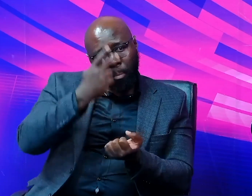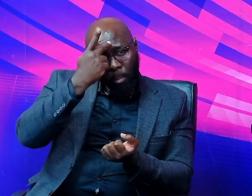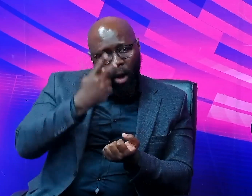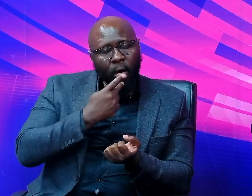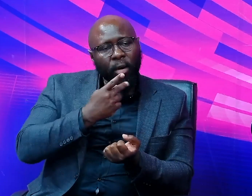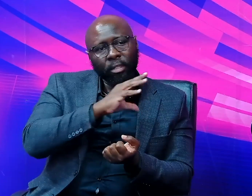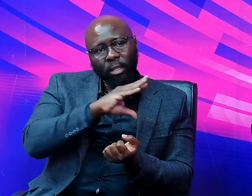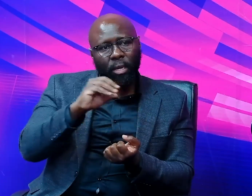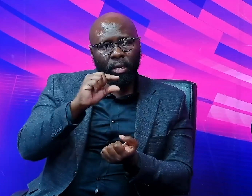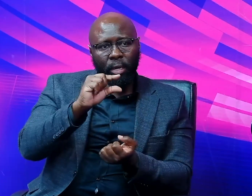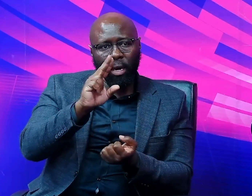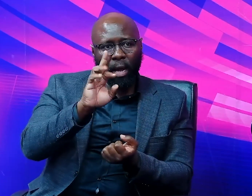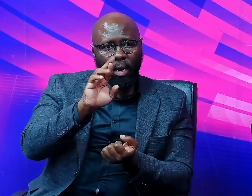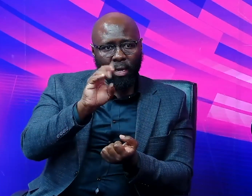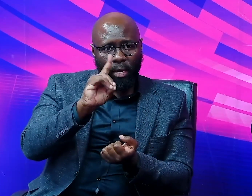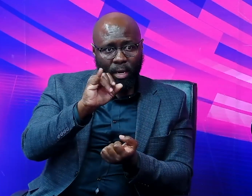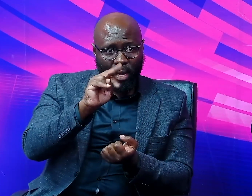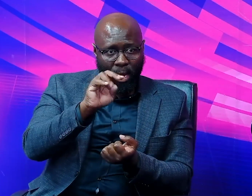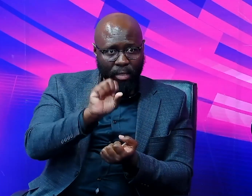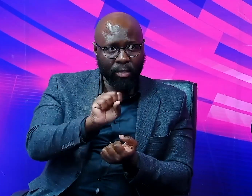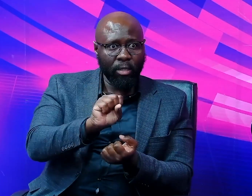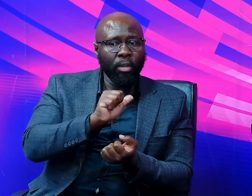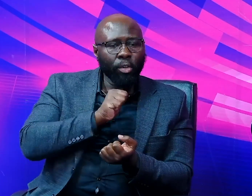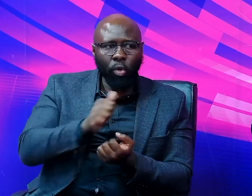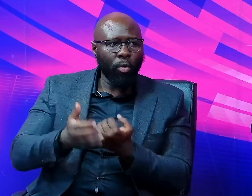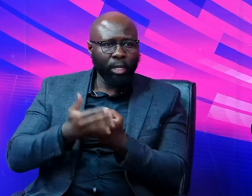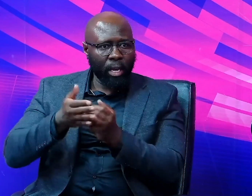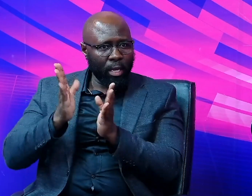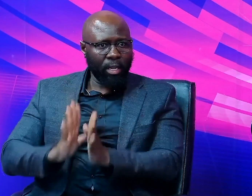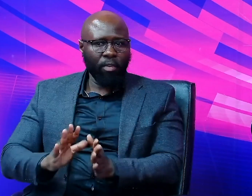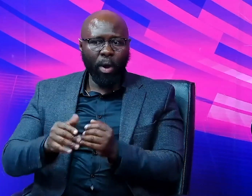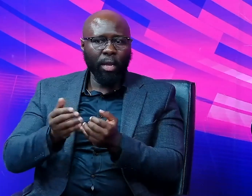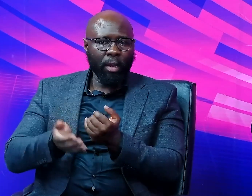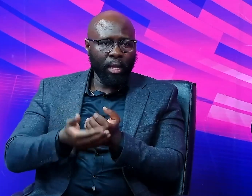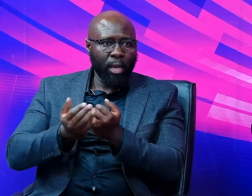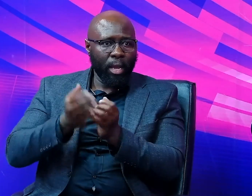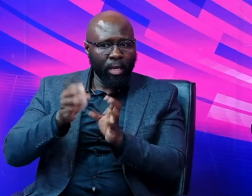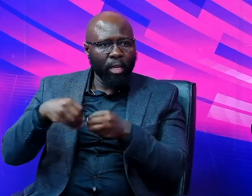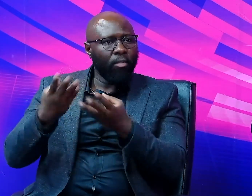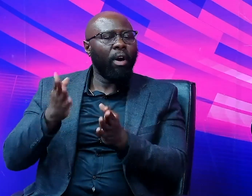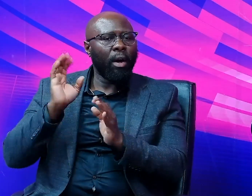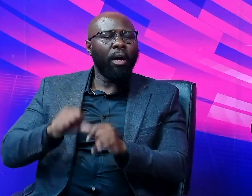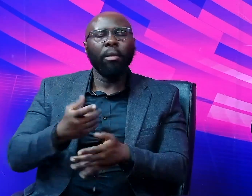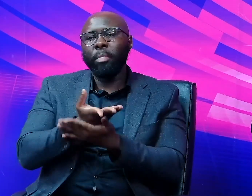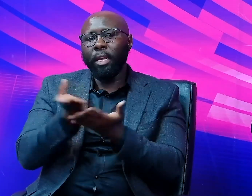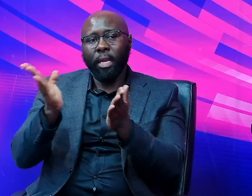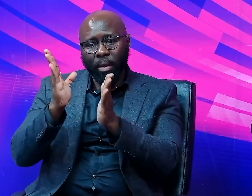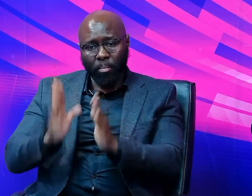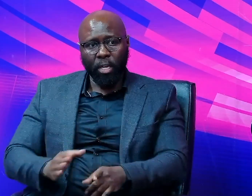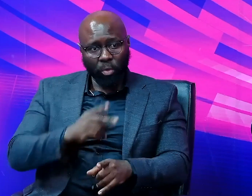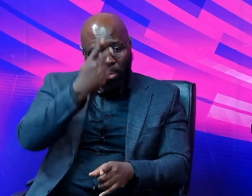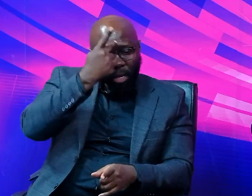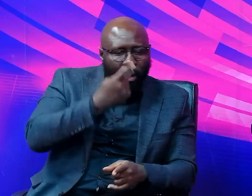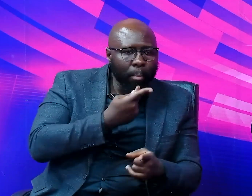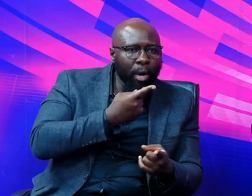it also supports parents and guardians, not caregivers, not caregivers,